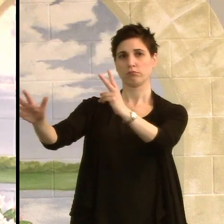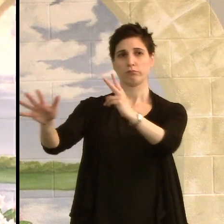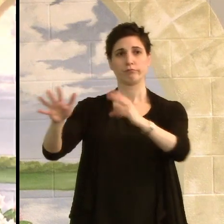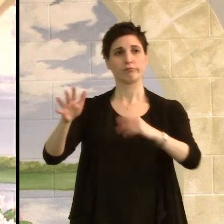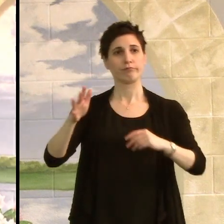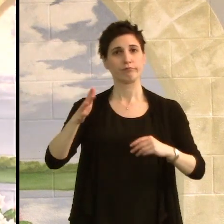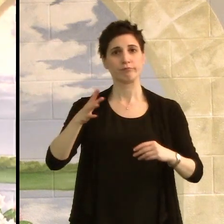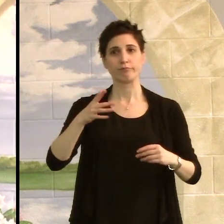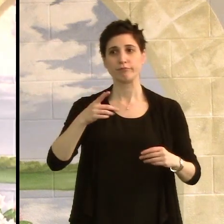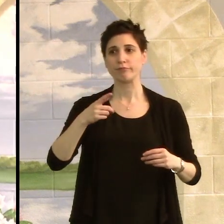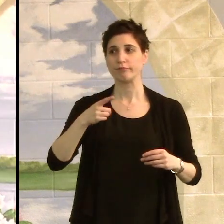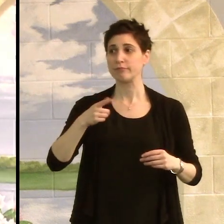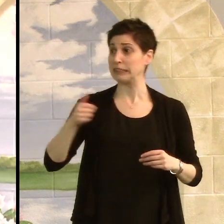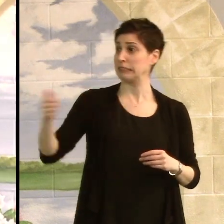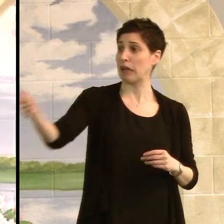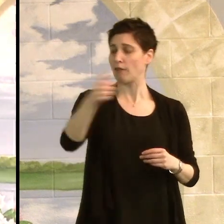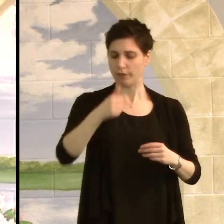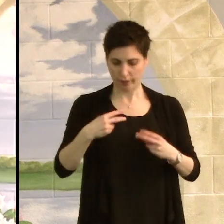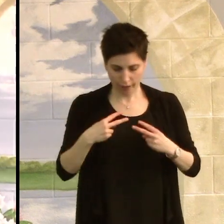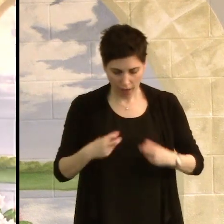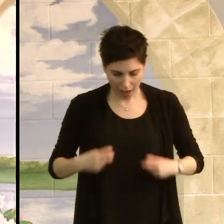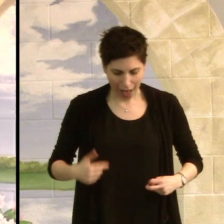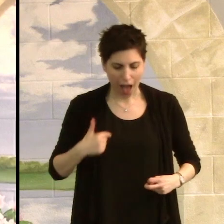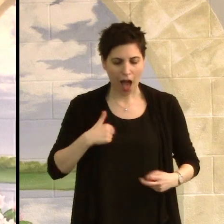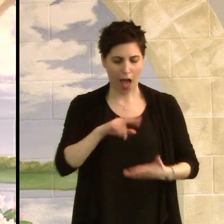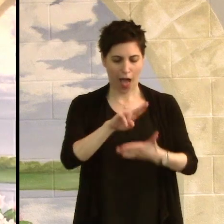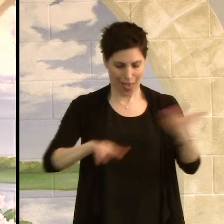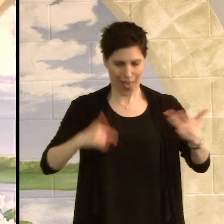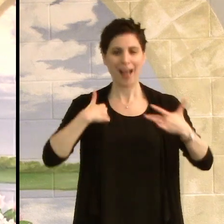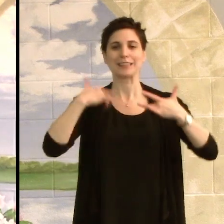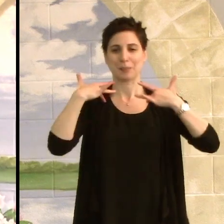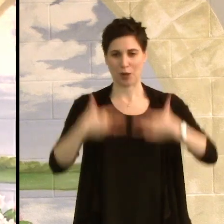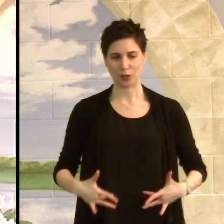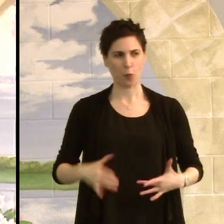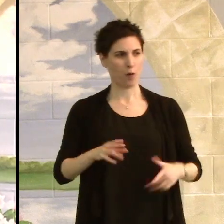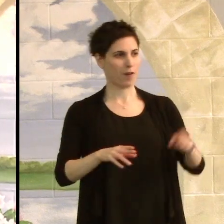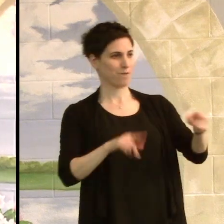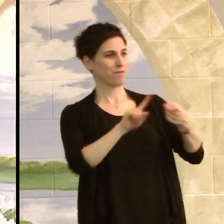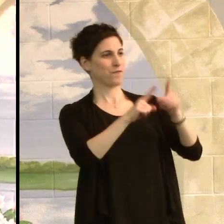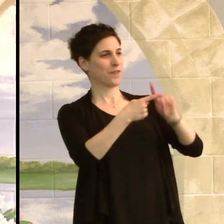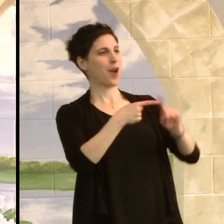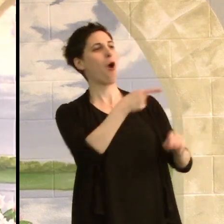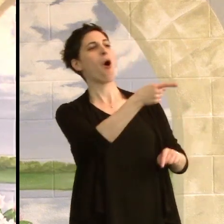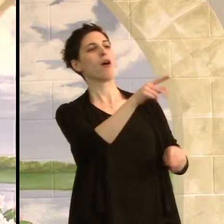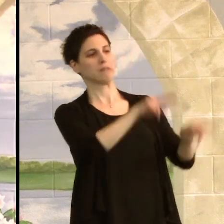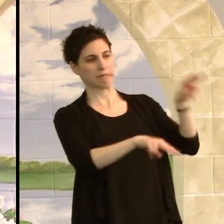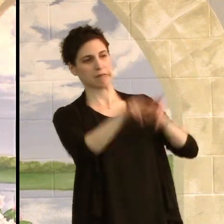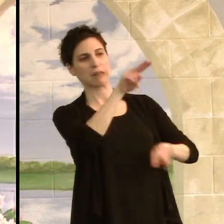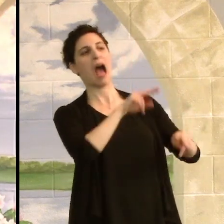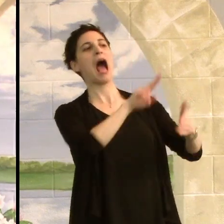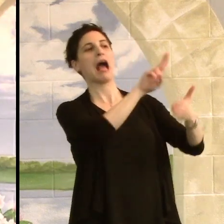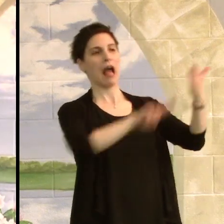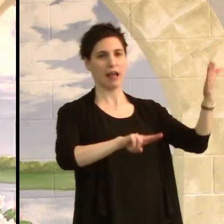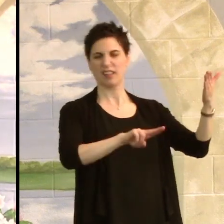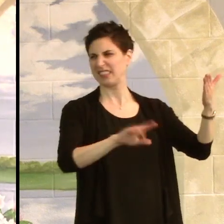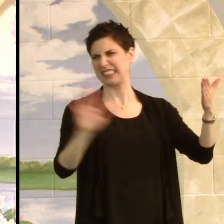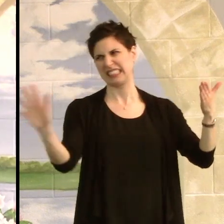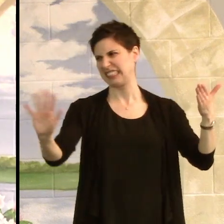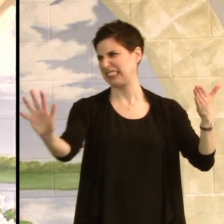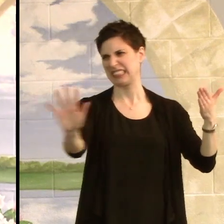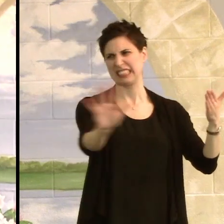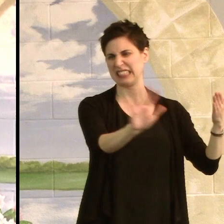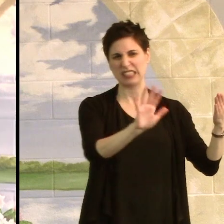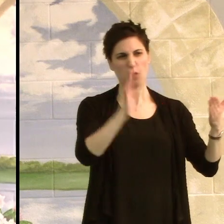You should never try to diagnose yourself or others around you. This can lead to serious